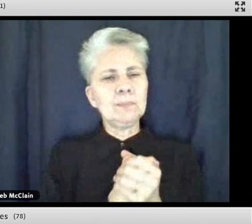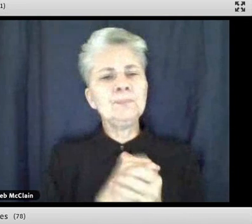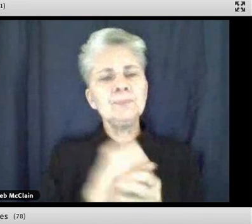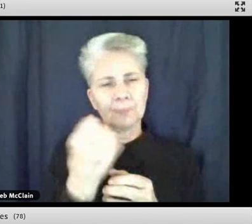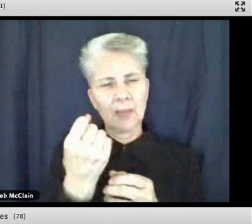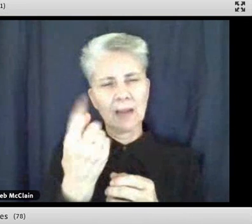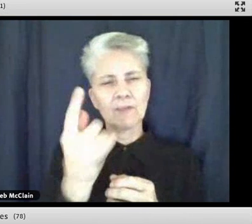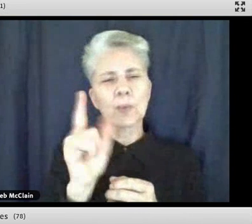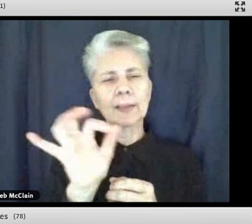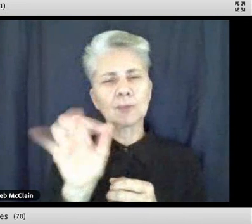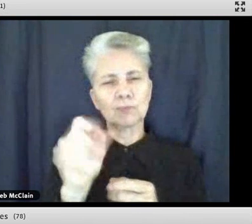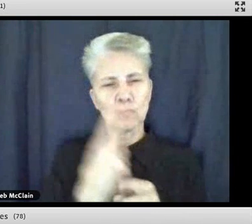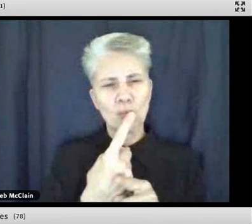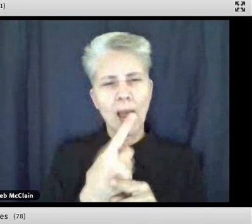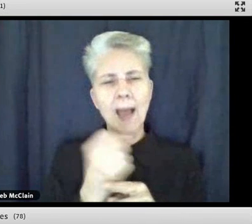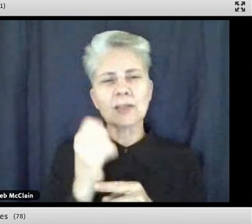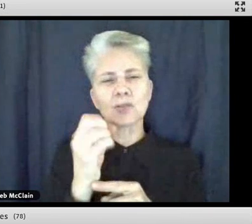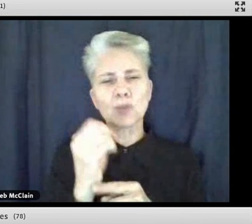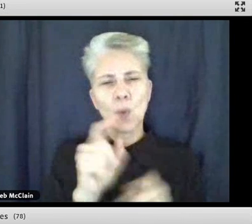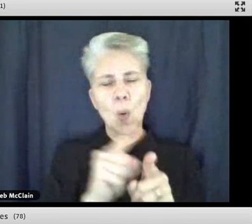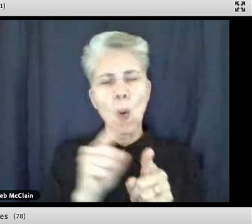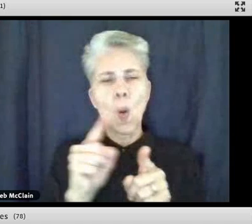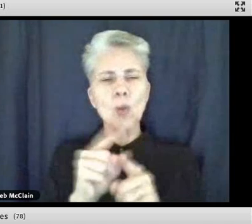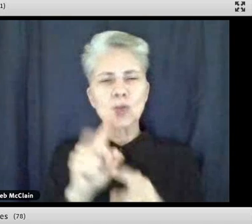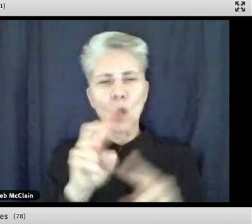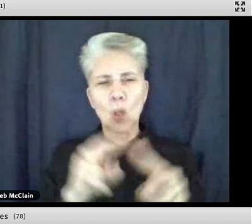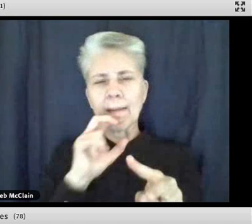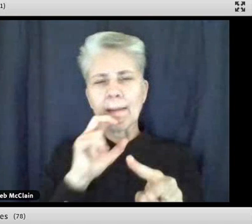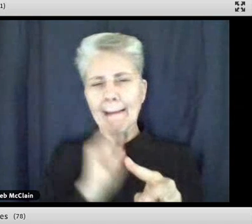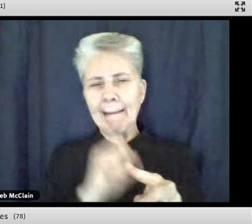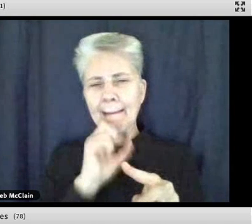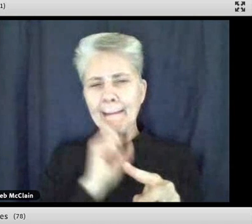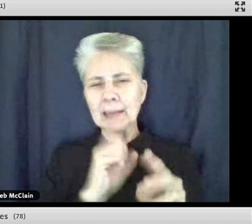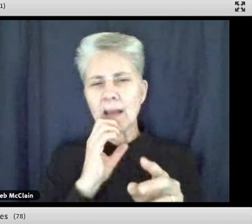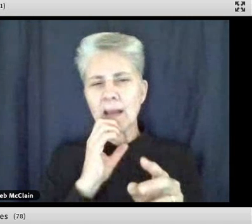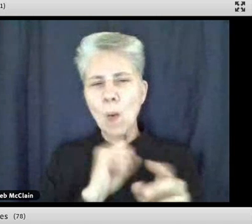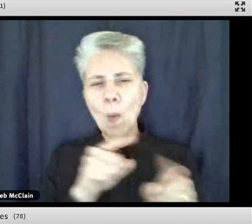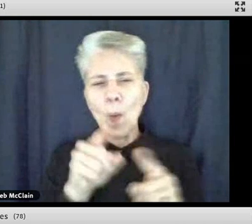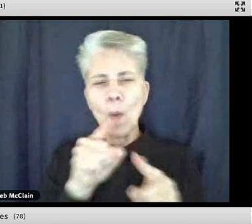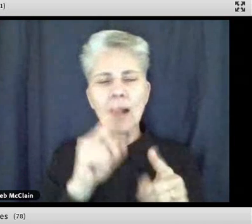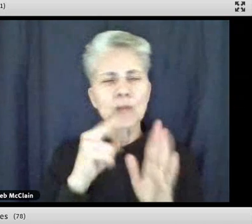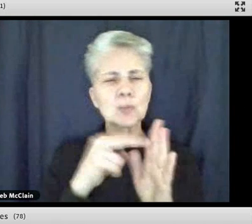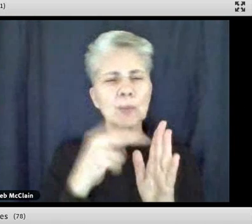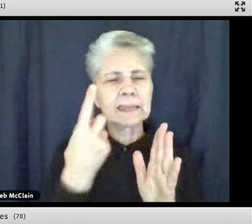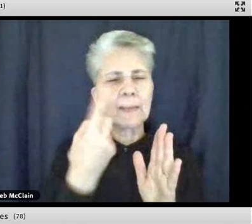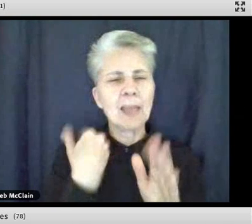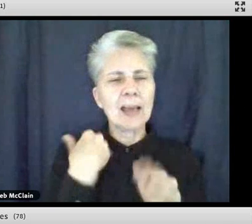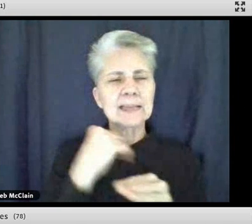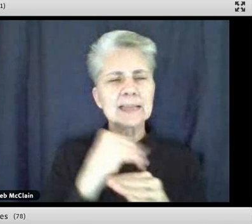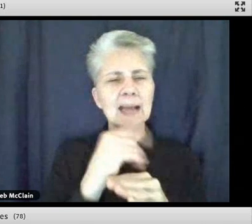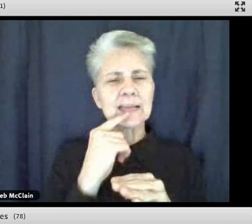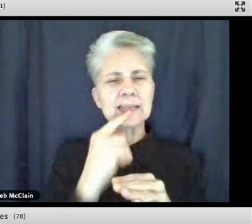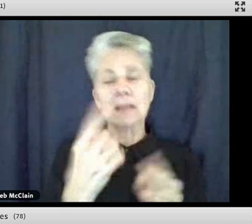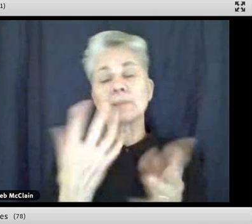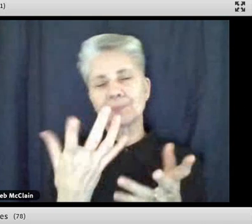also look at the age range. And I was reading something last night that said more, and again, the statistics you just don't